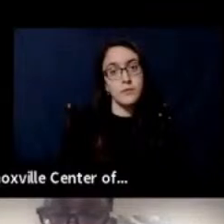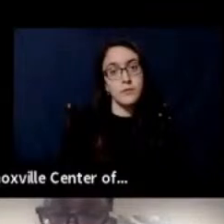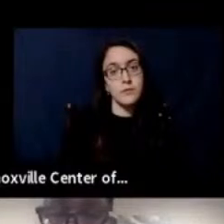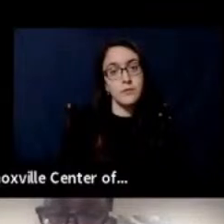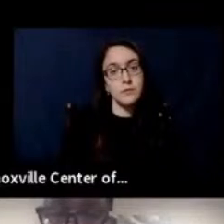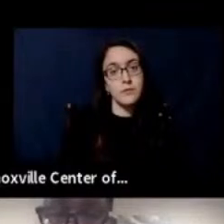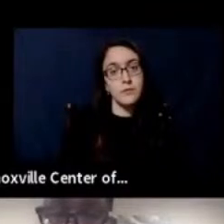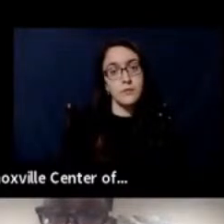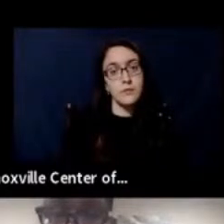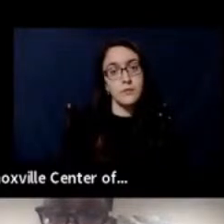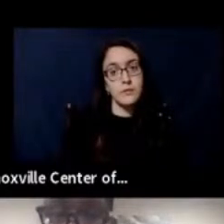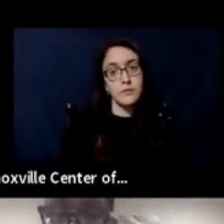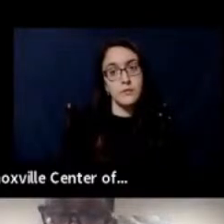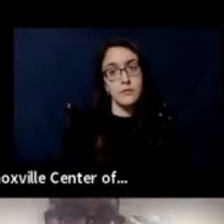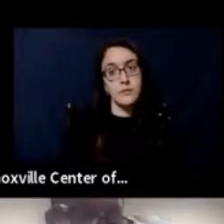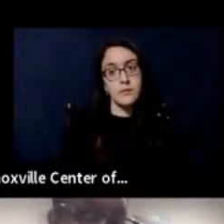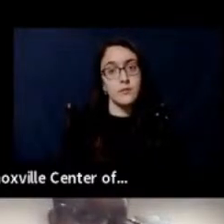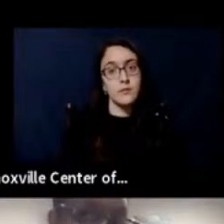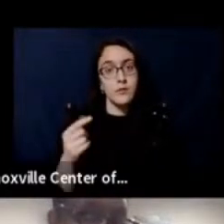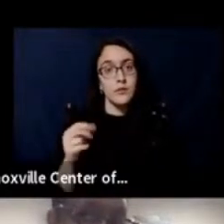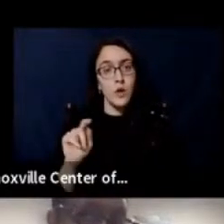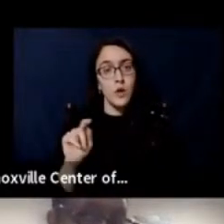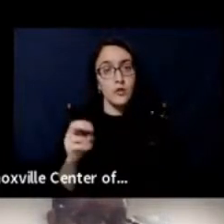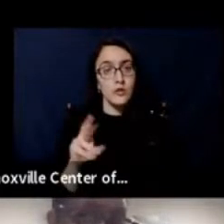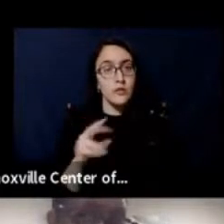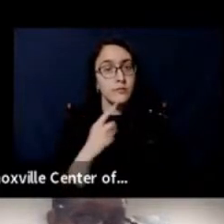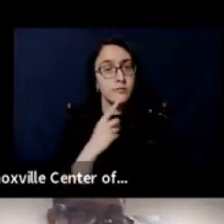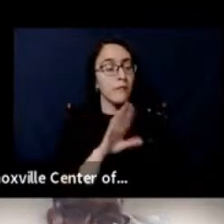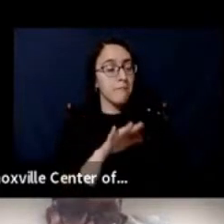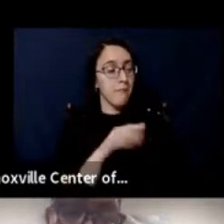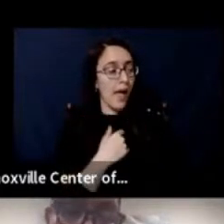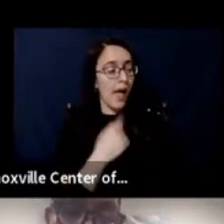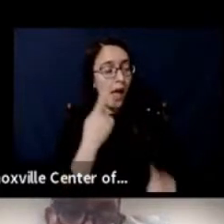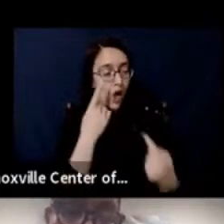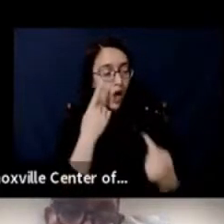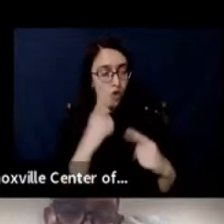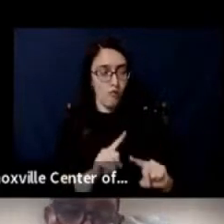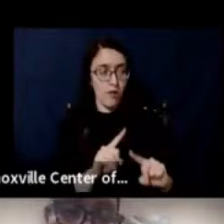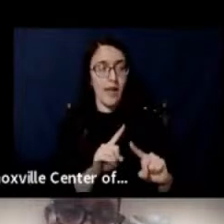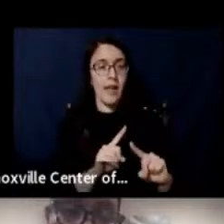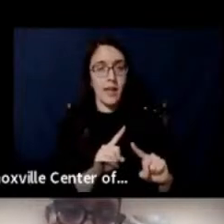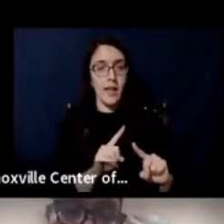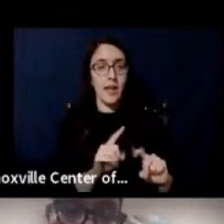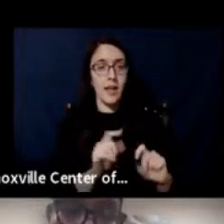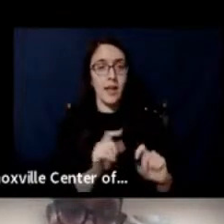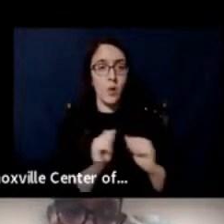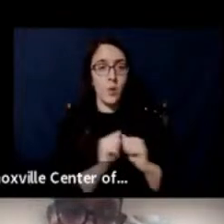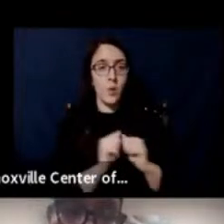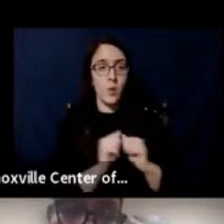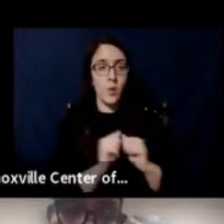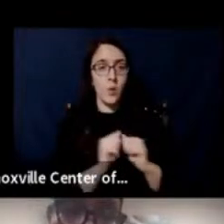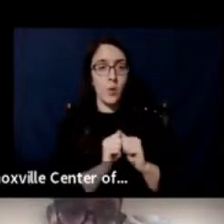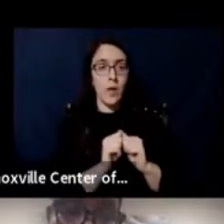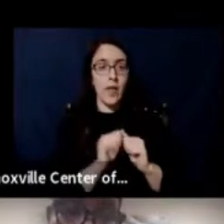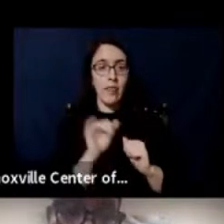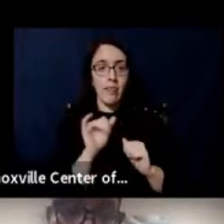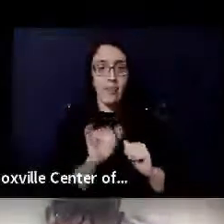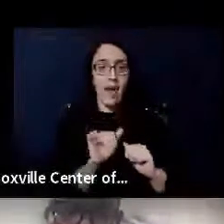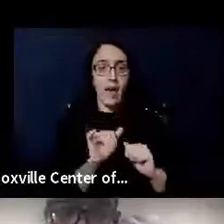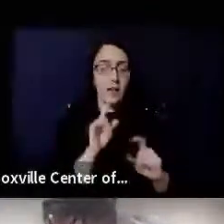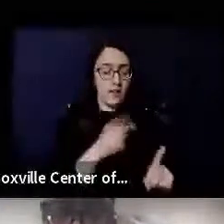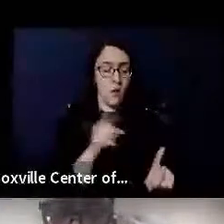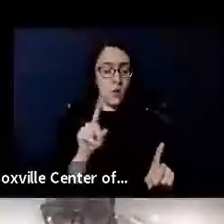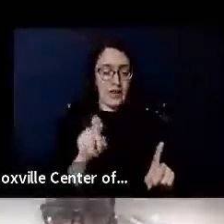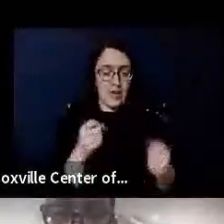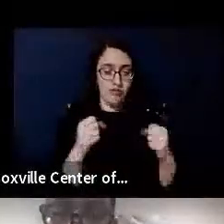Dr. Shimi, I agree with the premise that we need to try to seize this